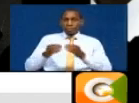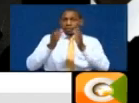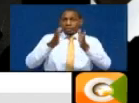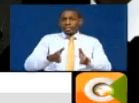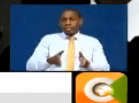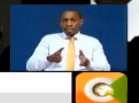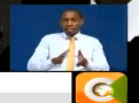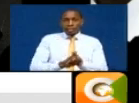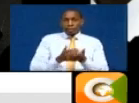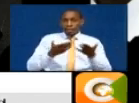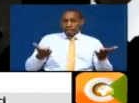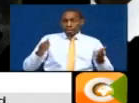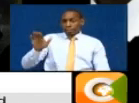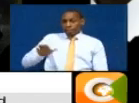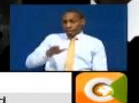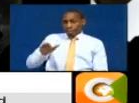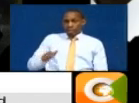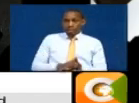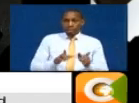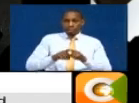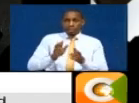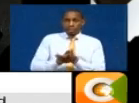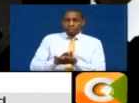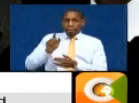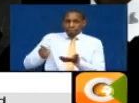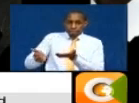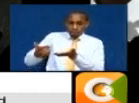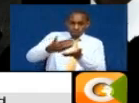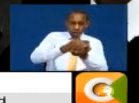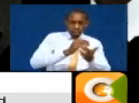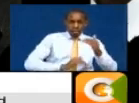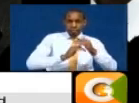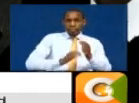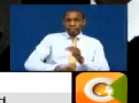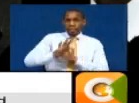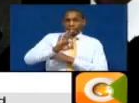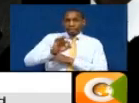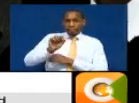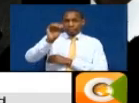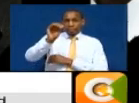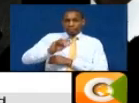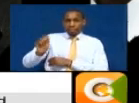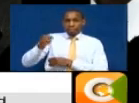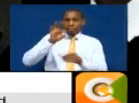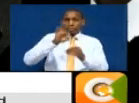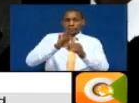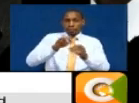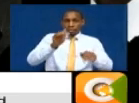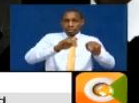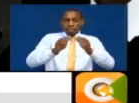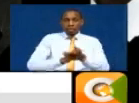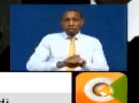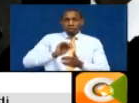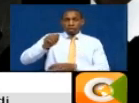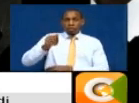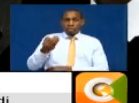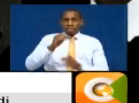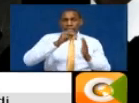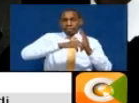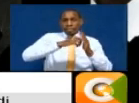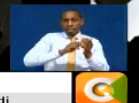leader in either of the houses. He must, however, garner for Ruto at least 35% of the presidential votes cast in three counties